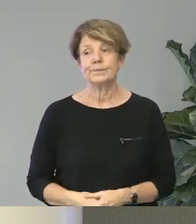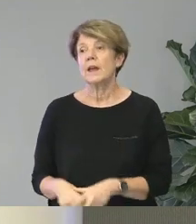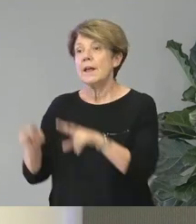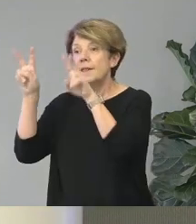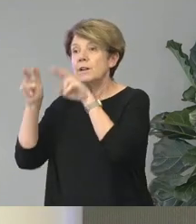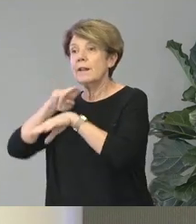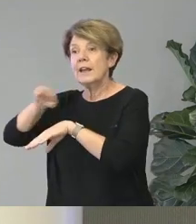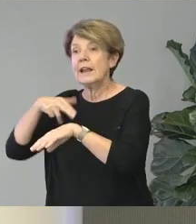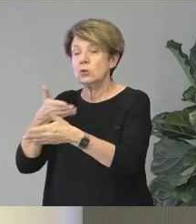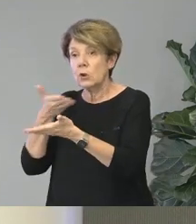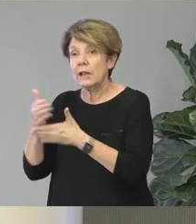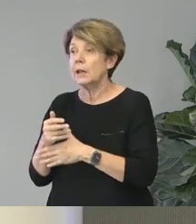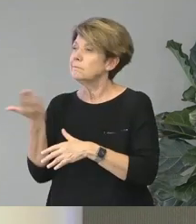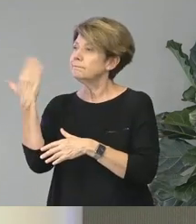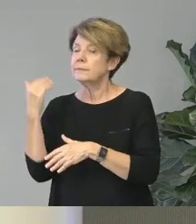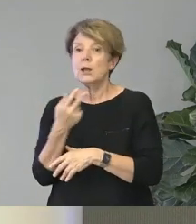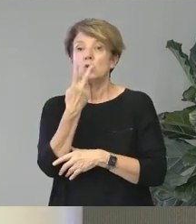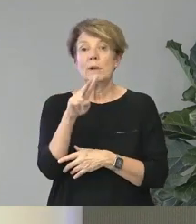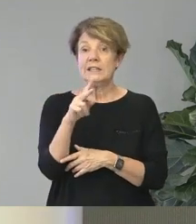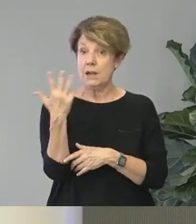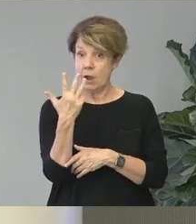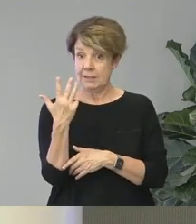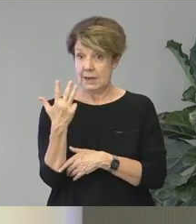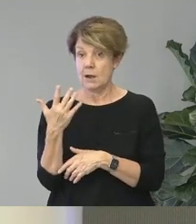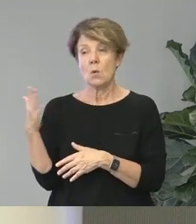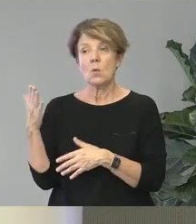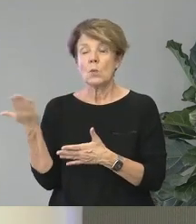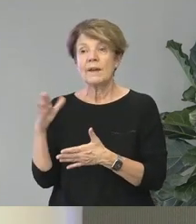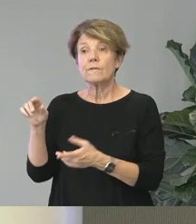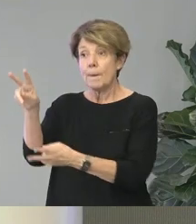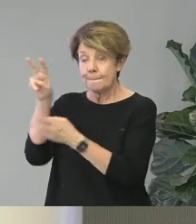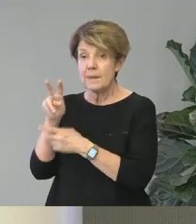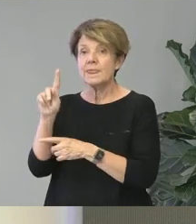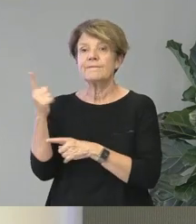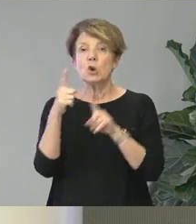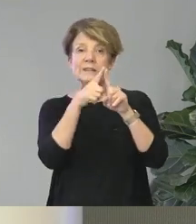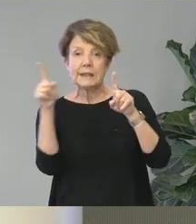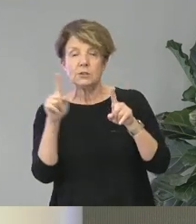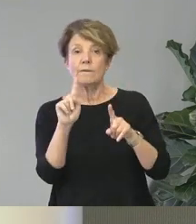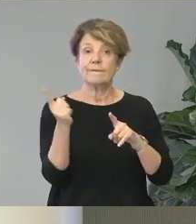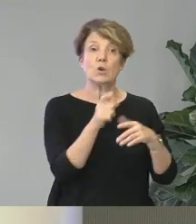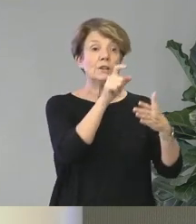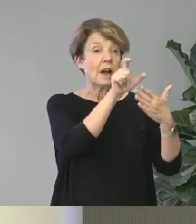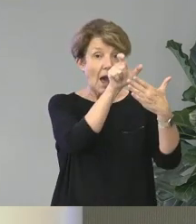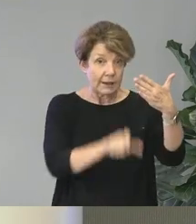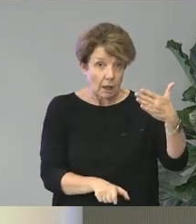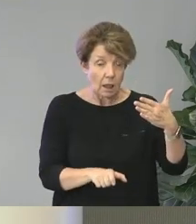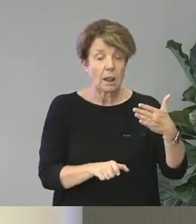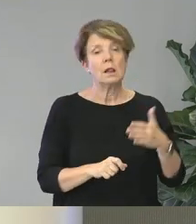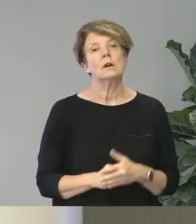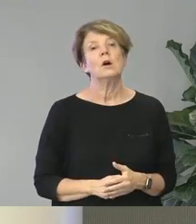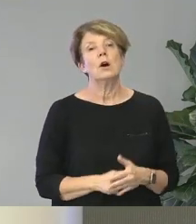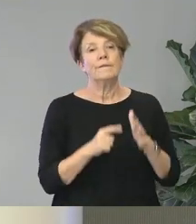in 2019 was drawn directly from the first sentence of the first article of the